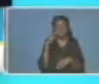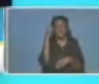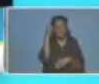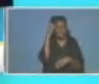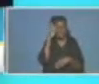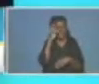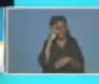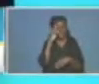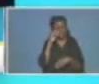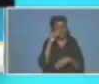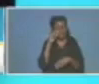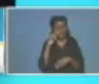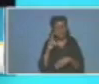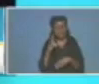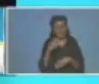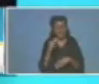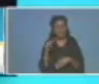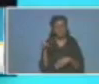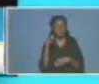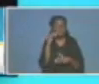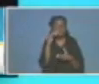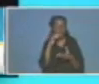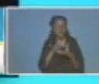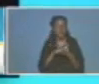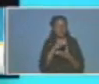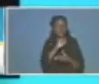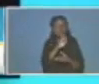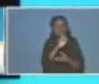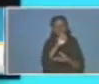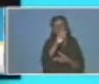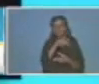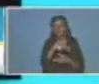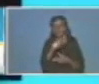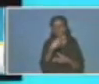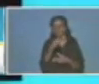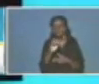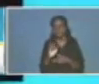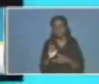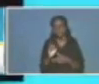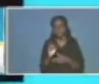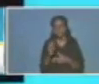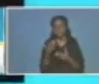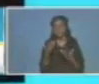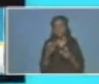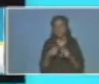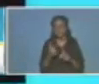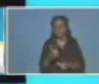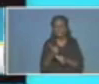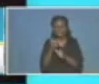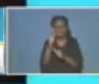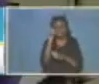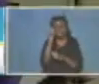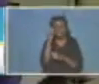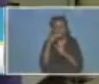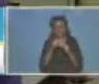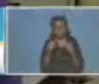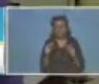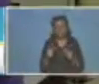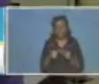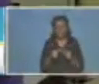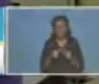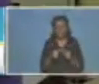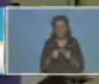wife, Sophie, Her Royal Highness, the Countess of Wessex, are here to assist Governor General, His Excellency, the Most Honorable Sir Cornelius